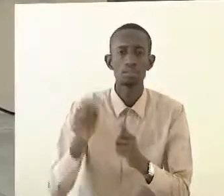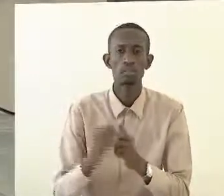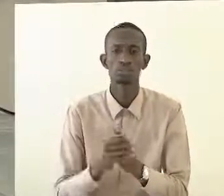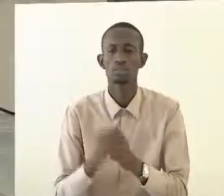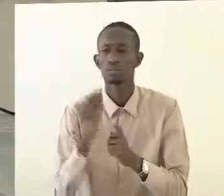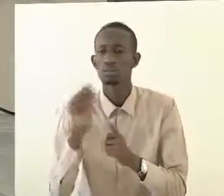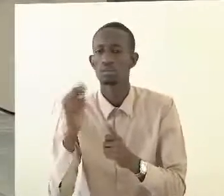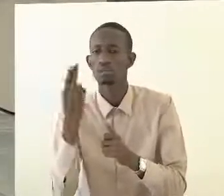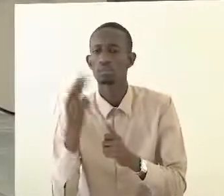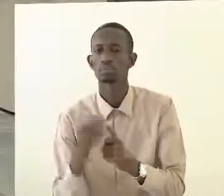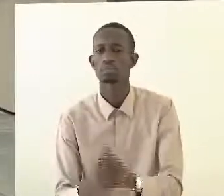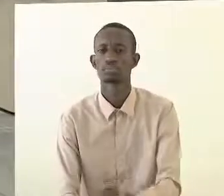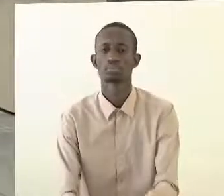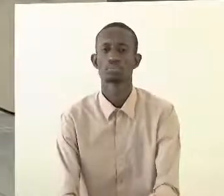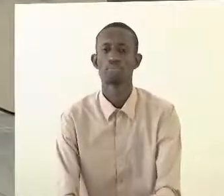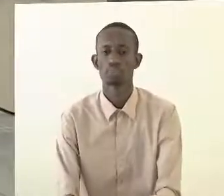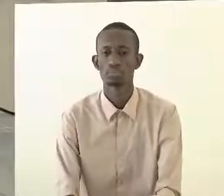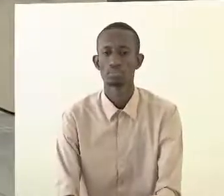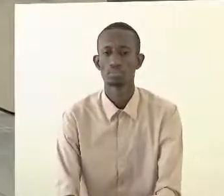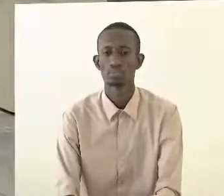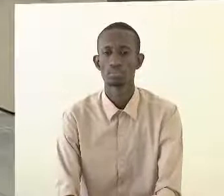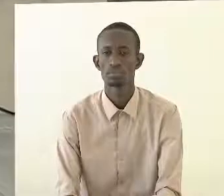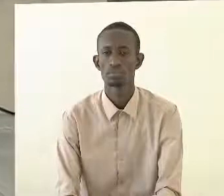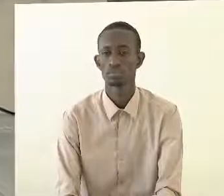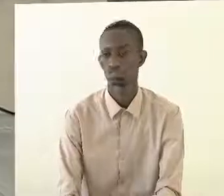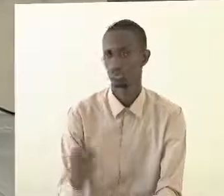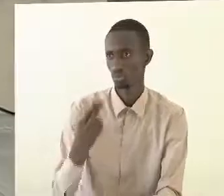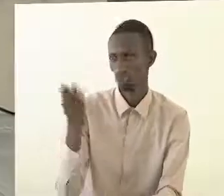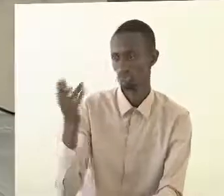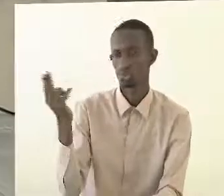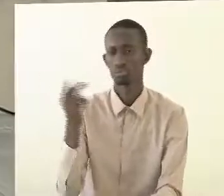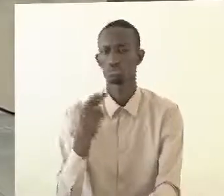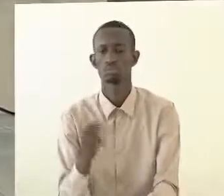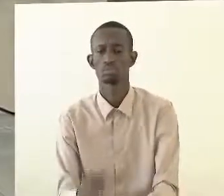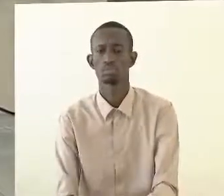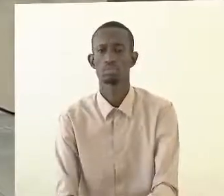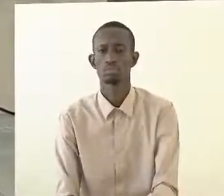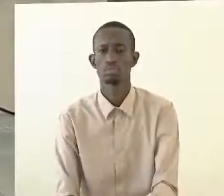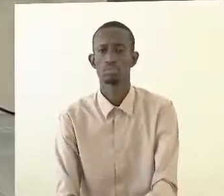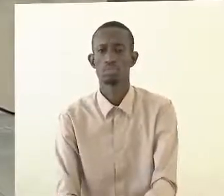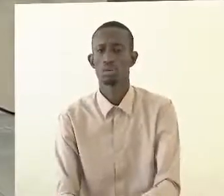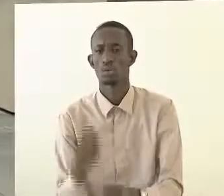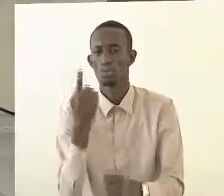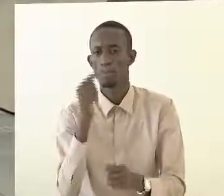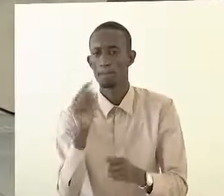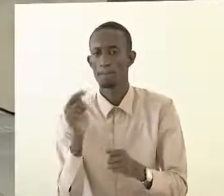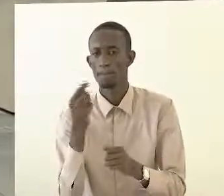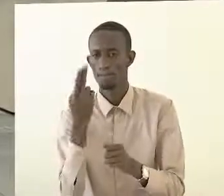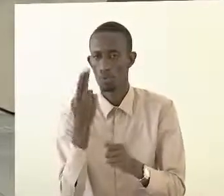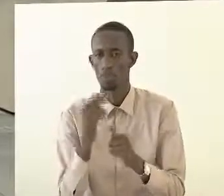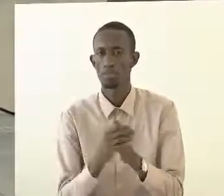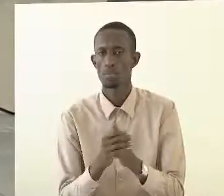by 2. I have these 2 and this 1. This is equal to 1 divided by